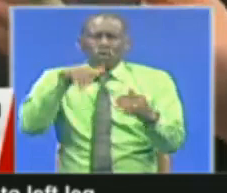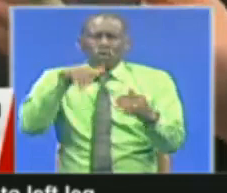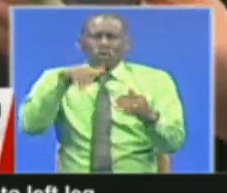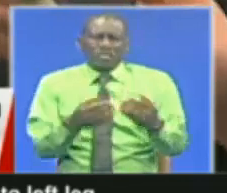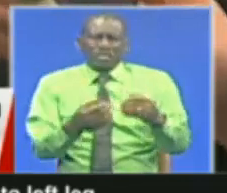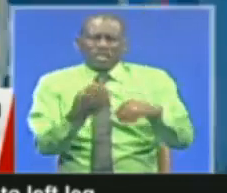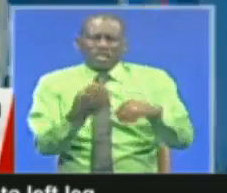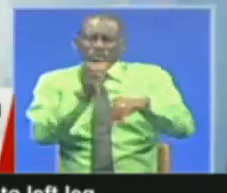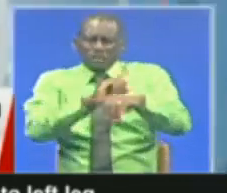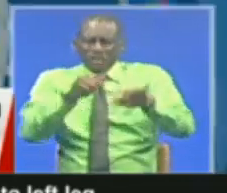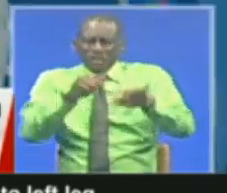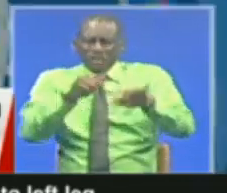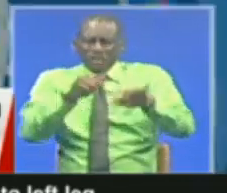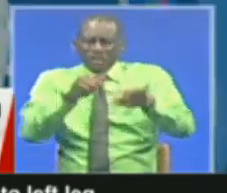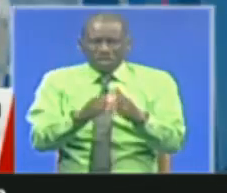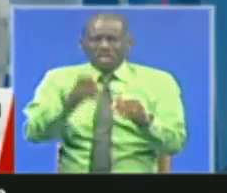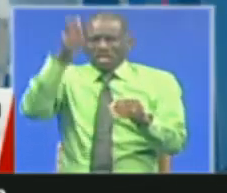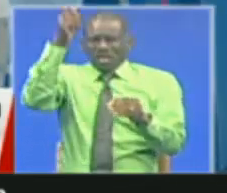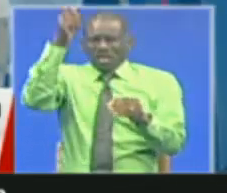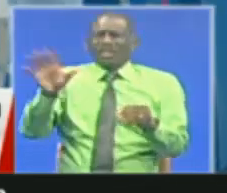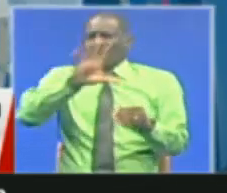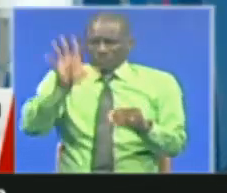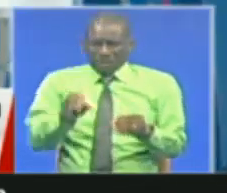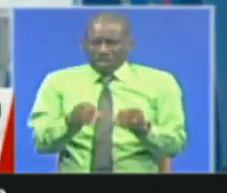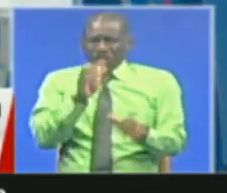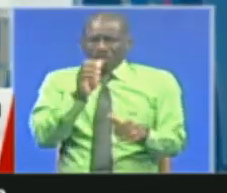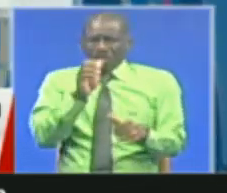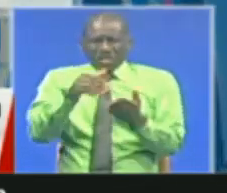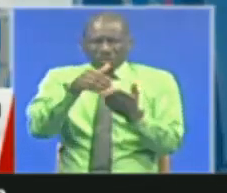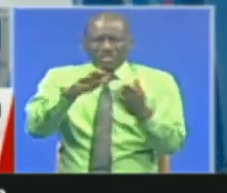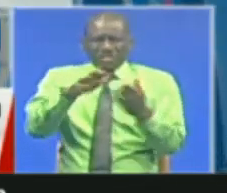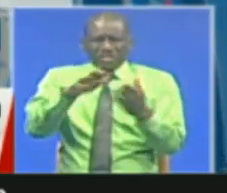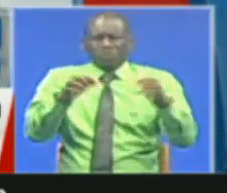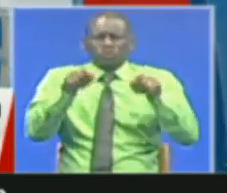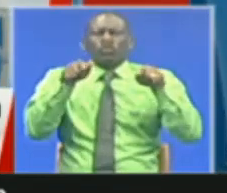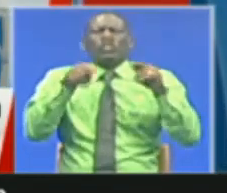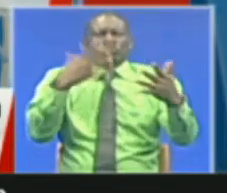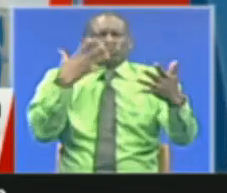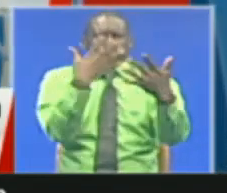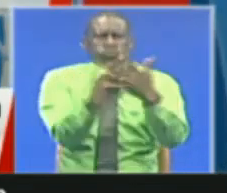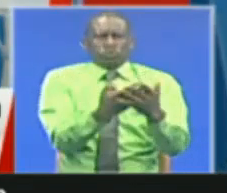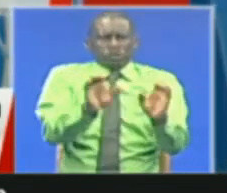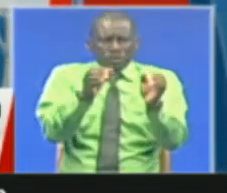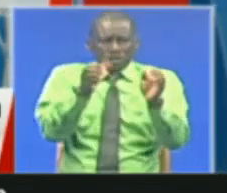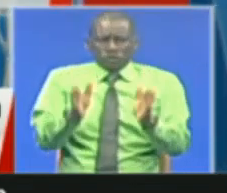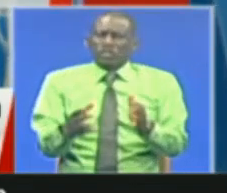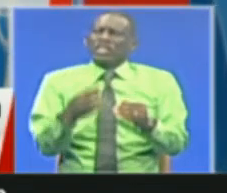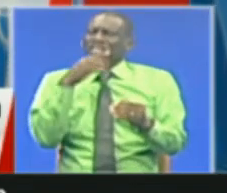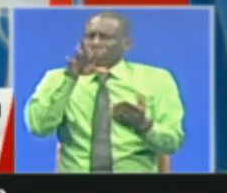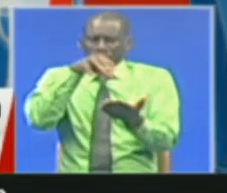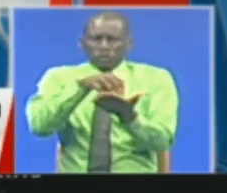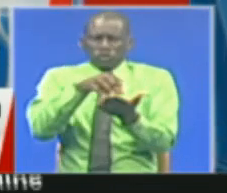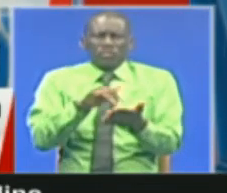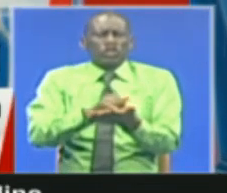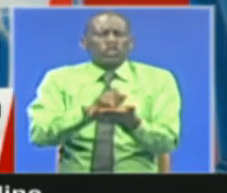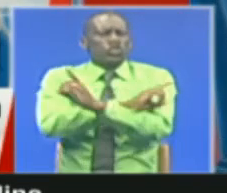kama 20 minutes. Haki Africa, that had previously sent out a statement condemning the detentions, reiterated its position that there